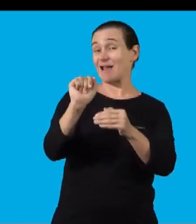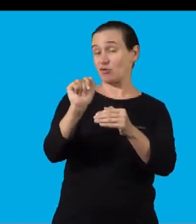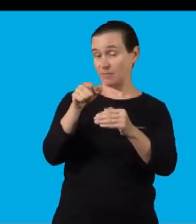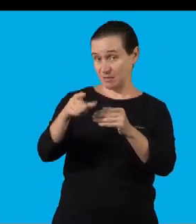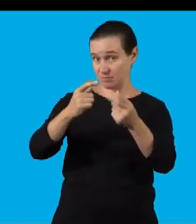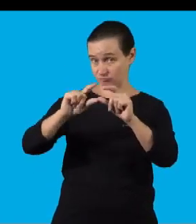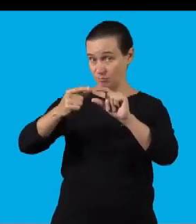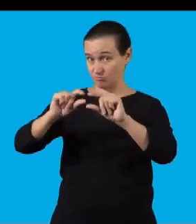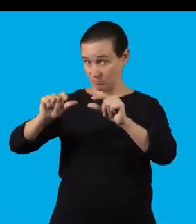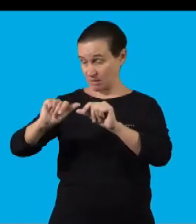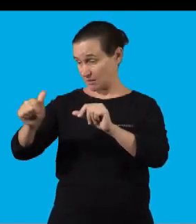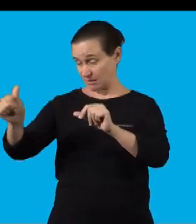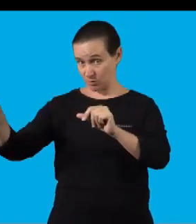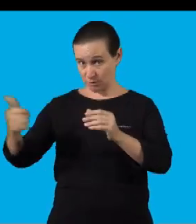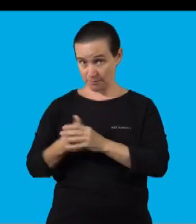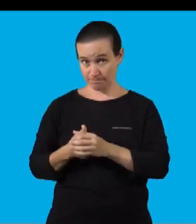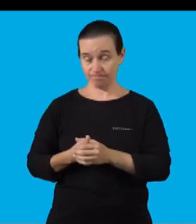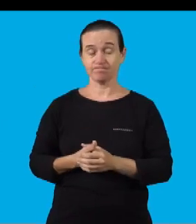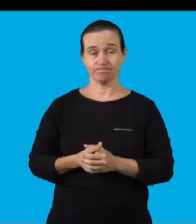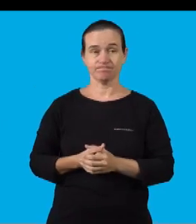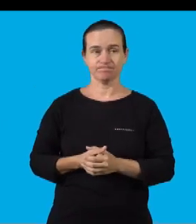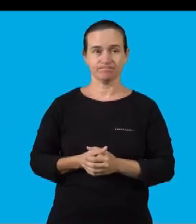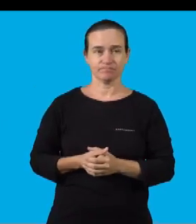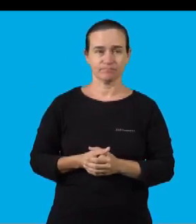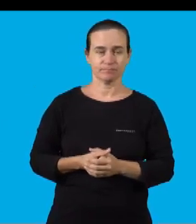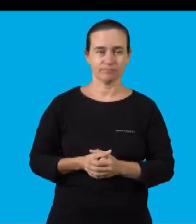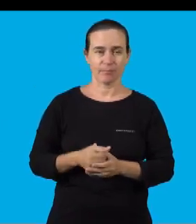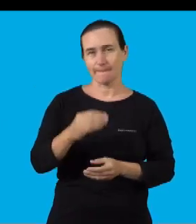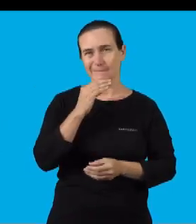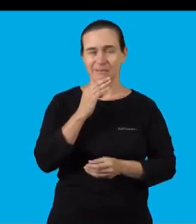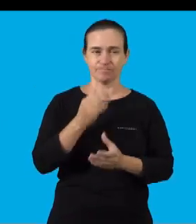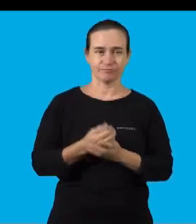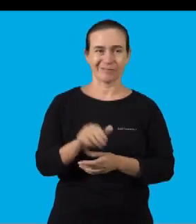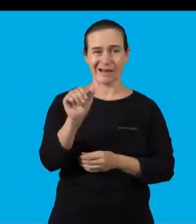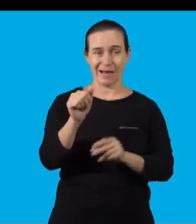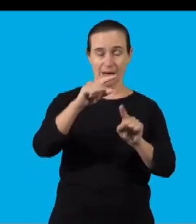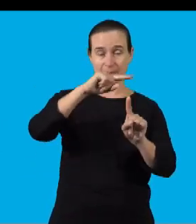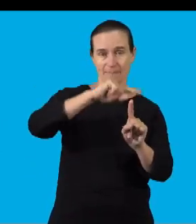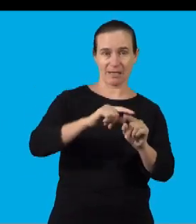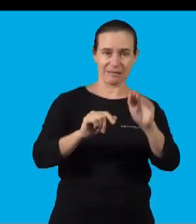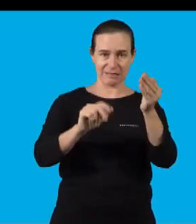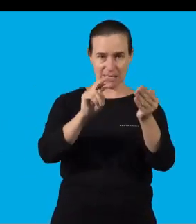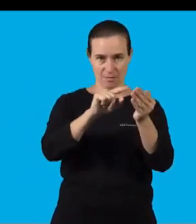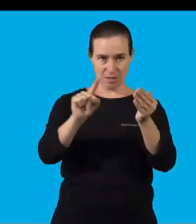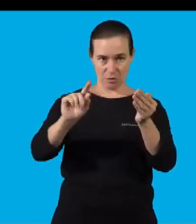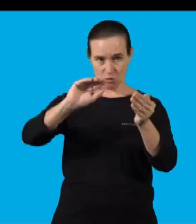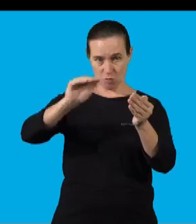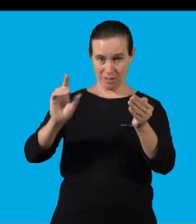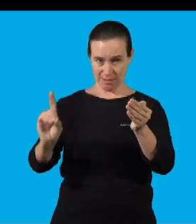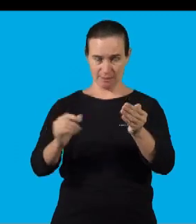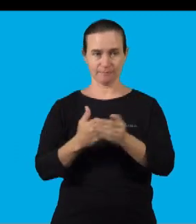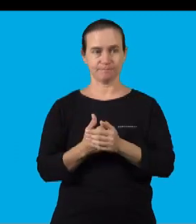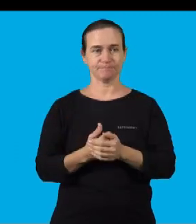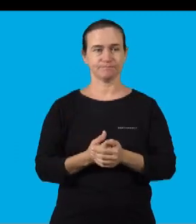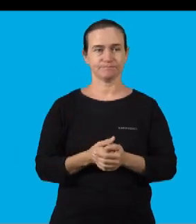form an arithmetic number pattern. So that is a plus n minus 1